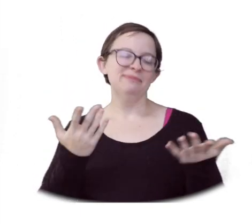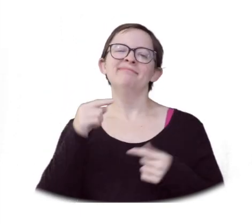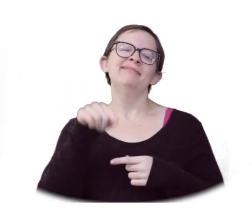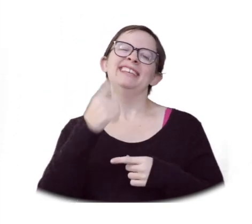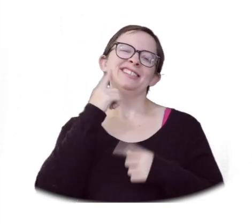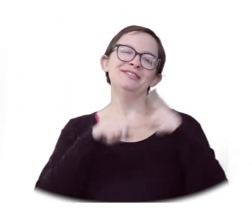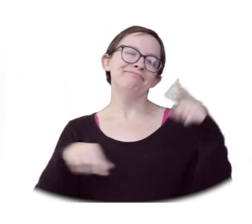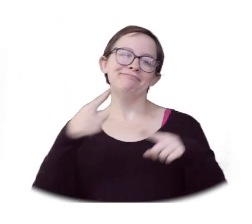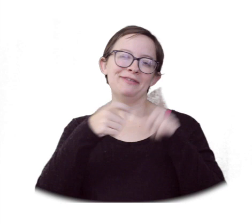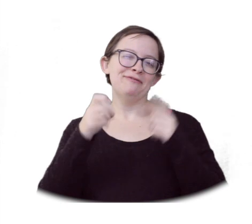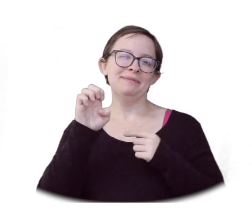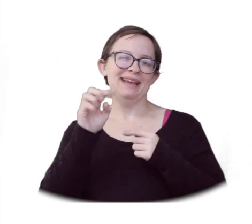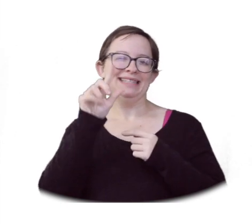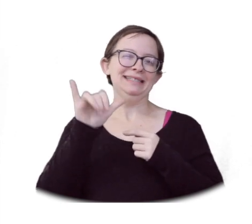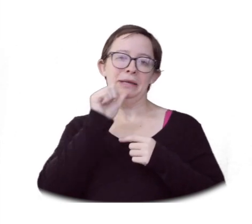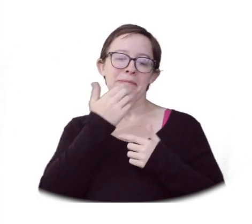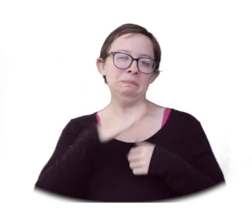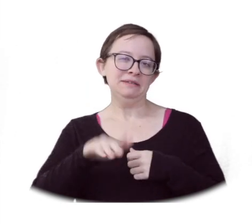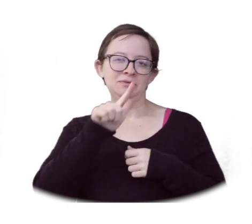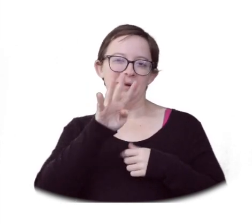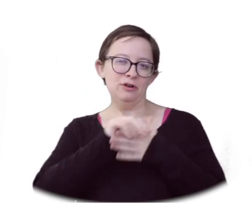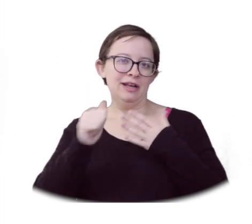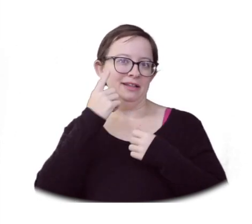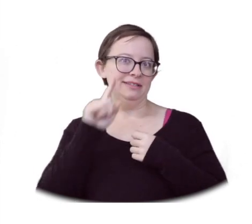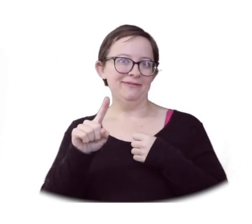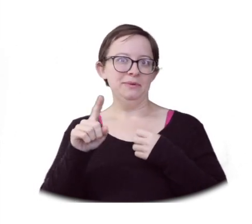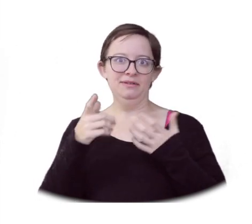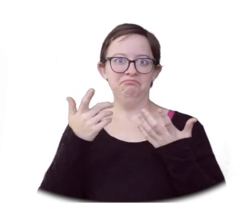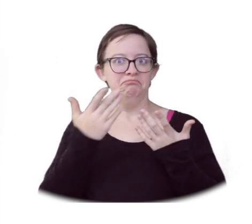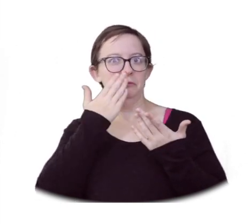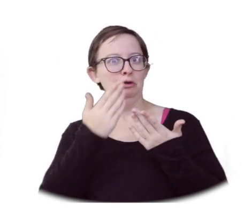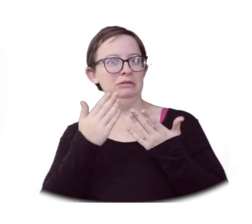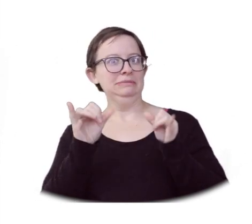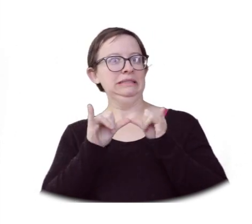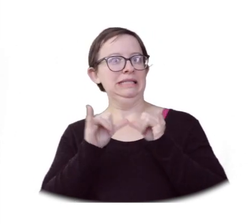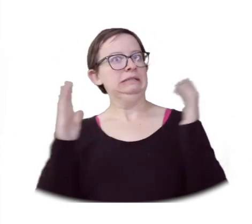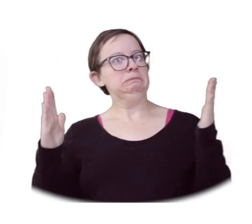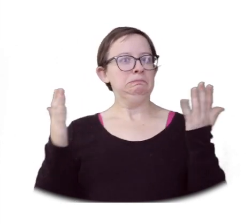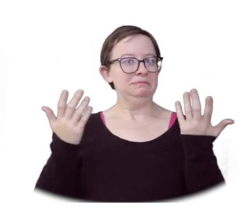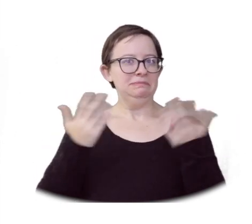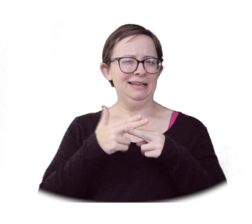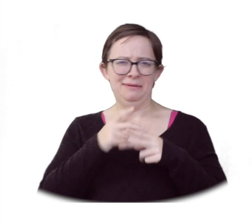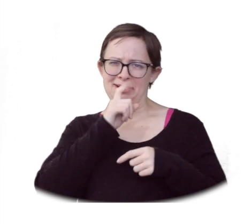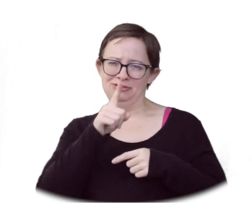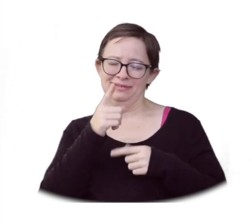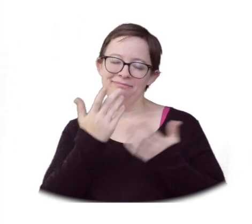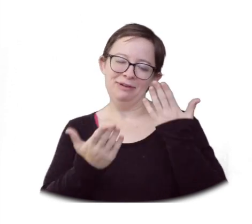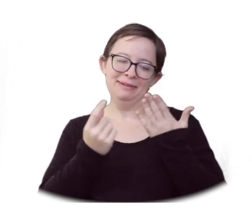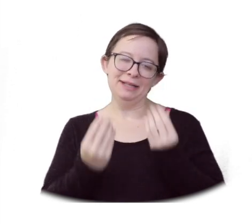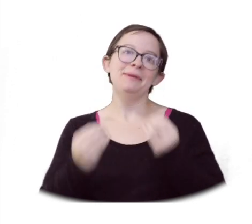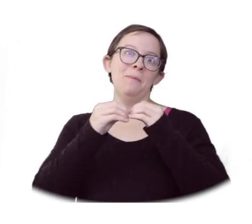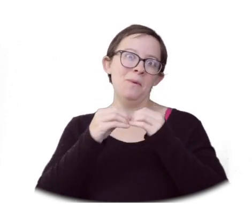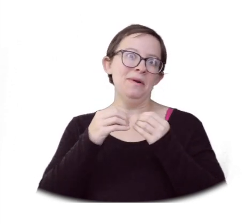really cute. This is just one from Etsy. Not too bad, $24 for a really, good-sized name. I'm